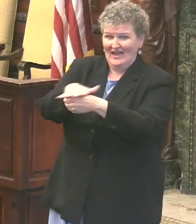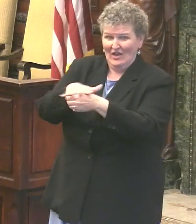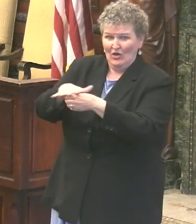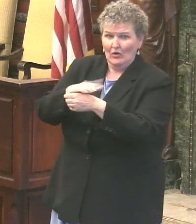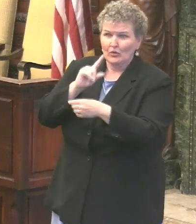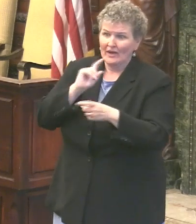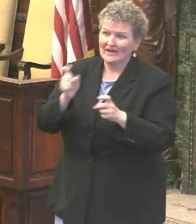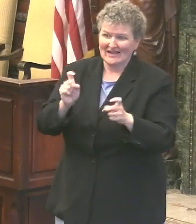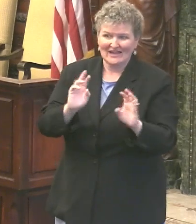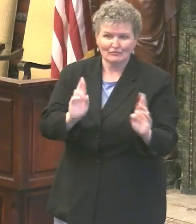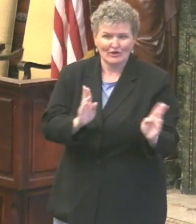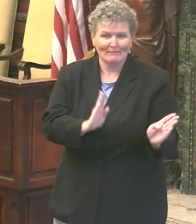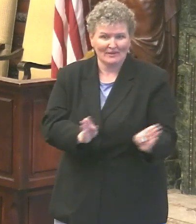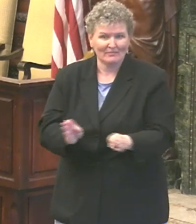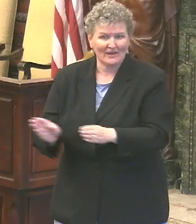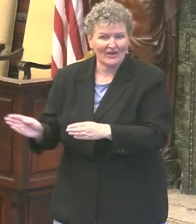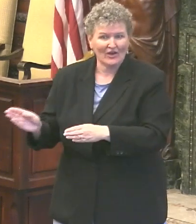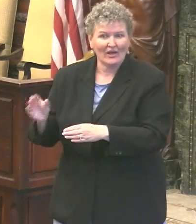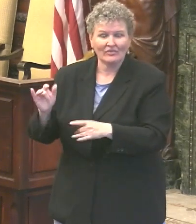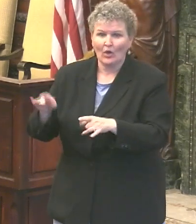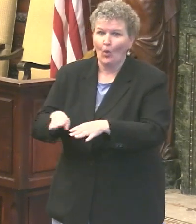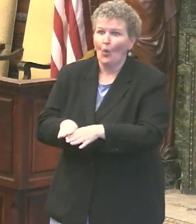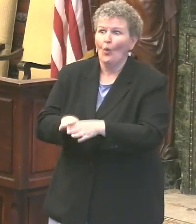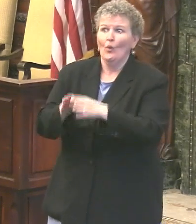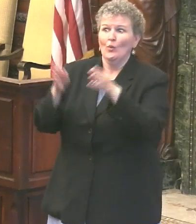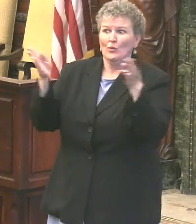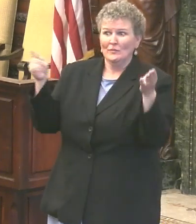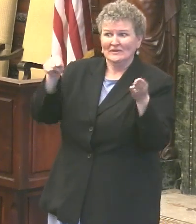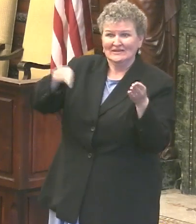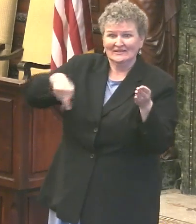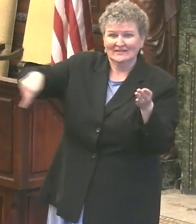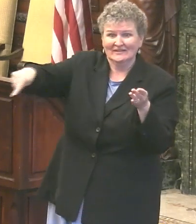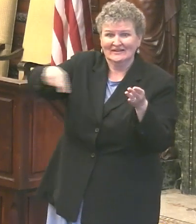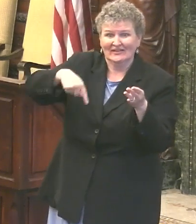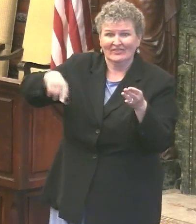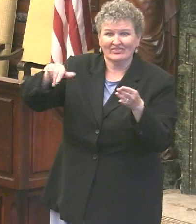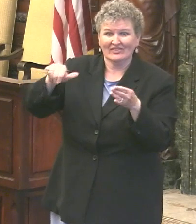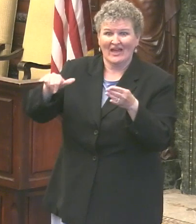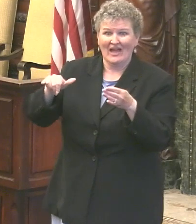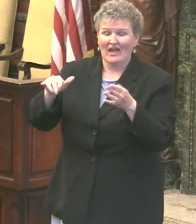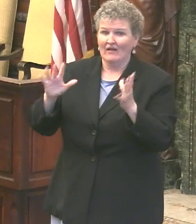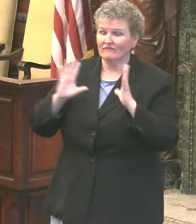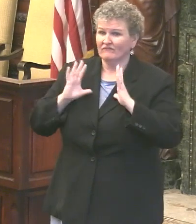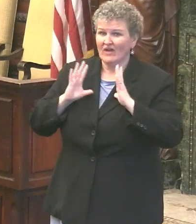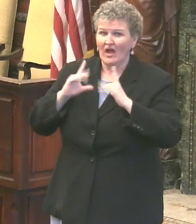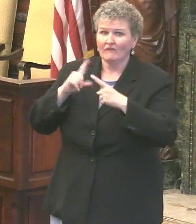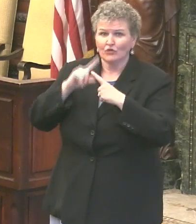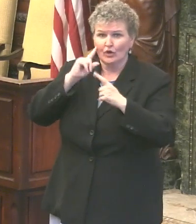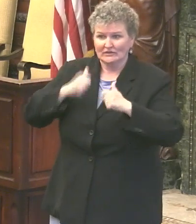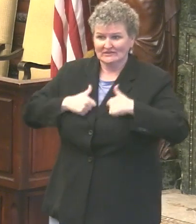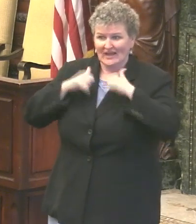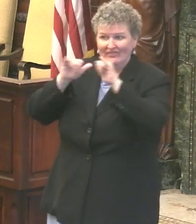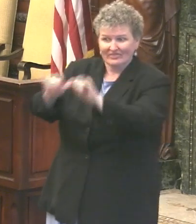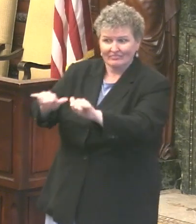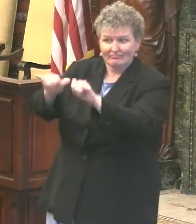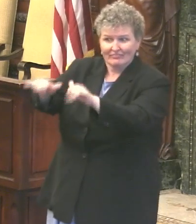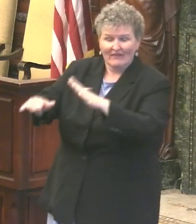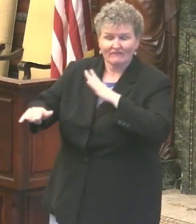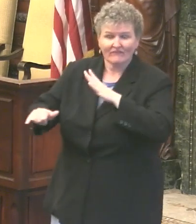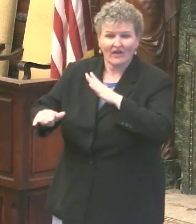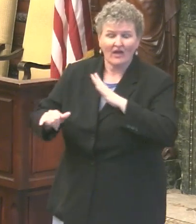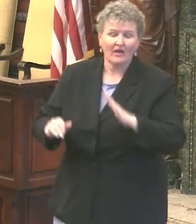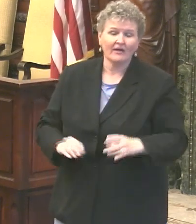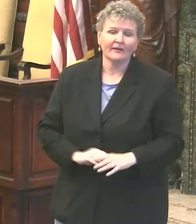be open and the conditions were appropriate. Yeah, and one other question about that. The inmate was saying that he could